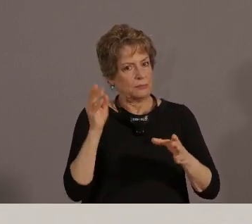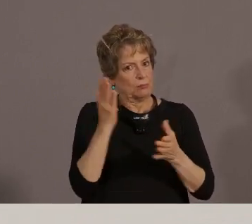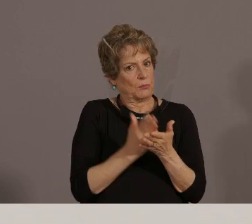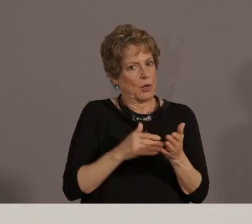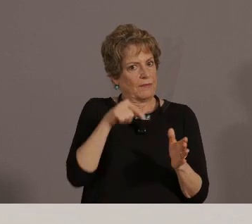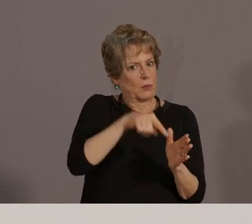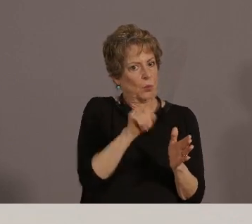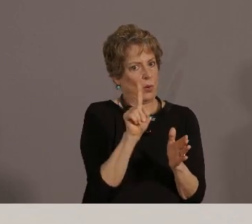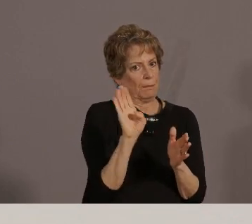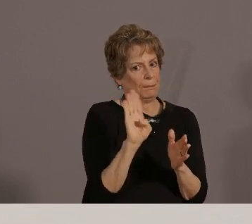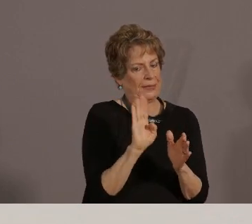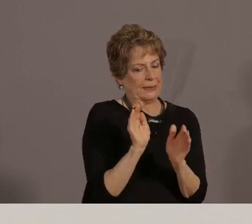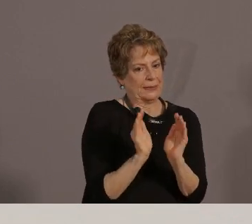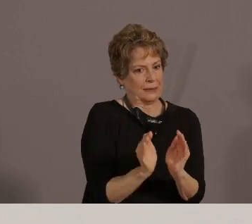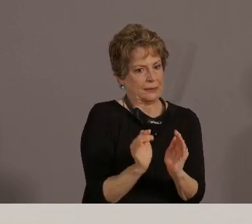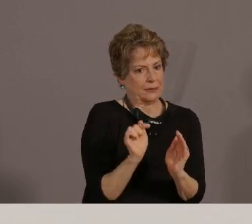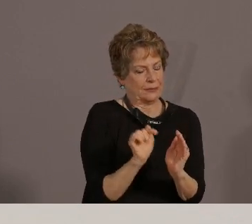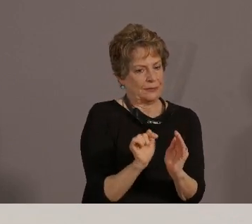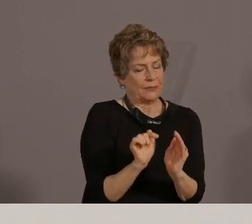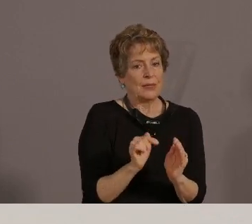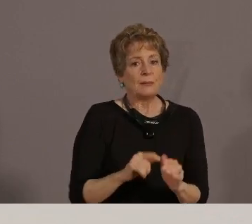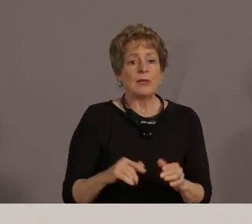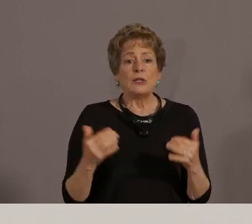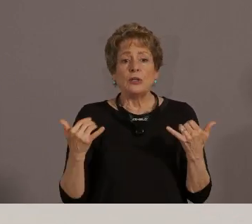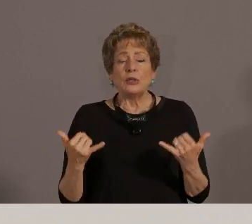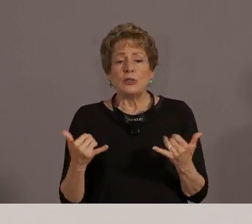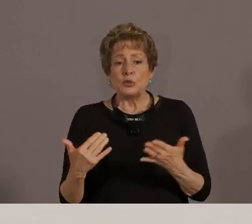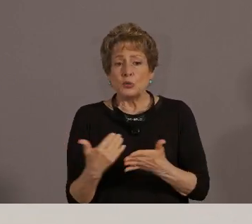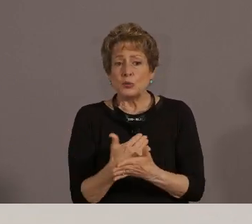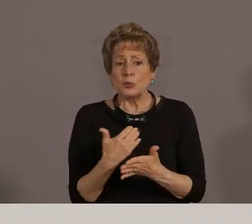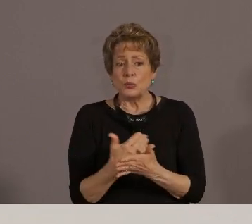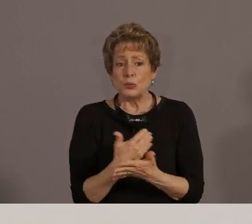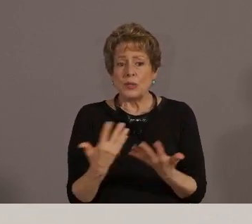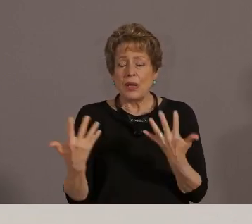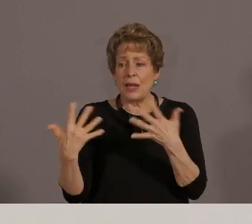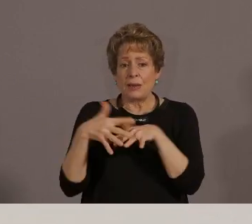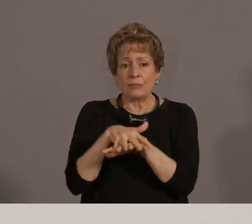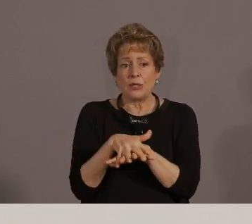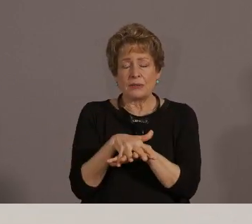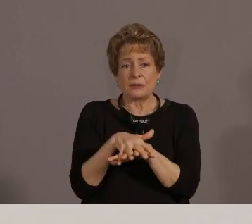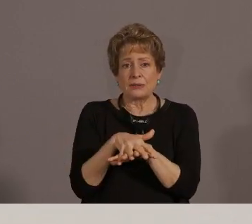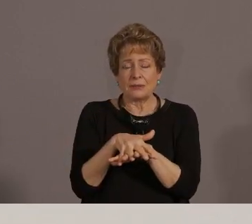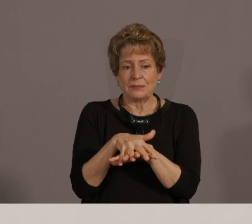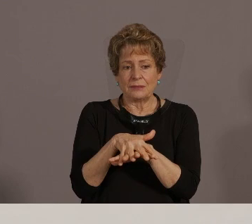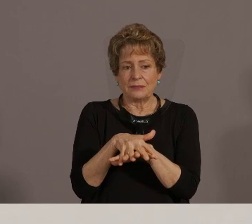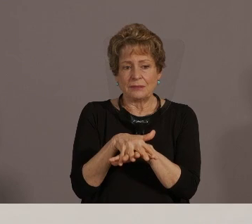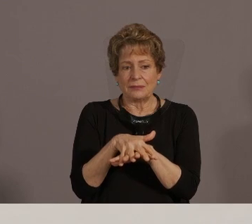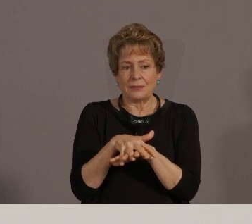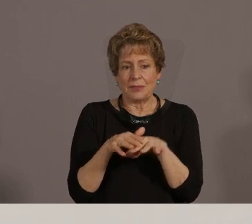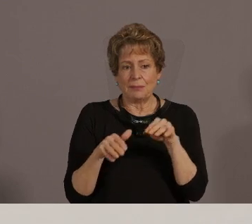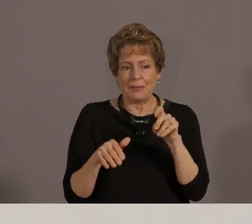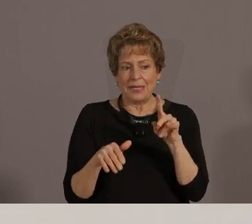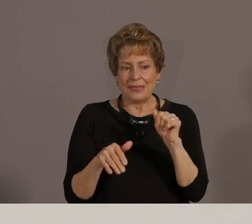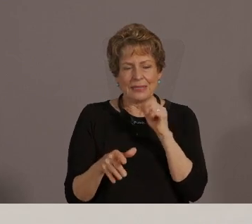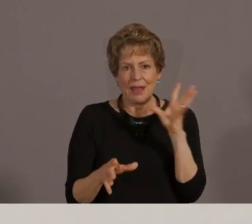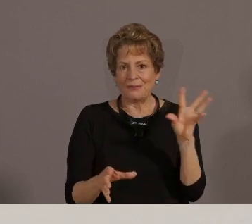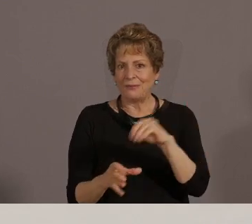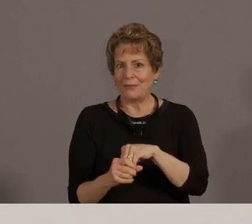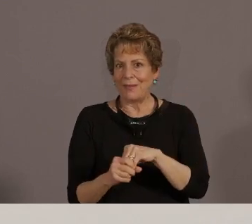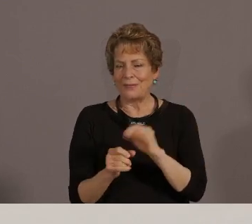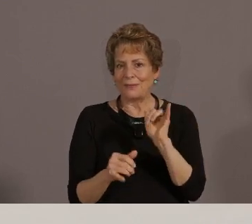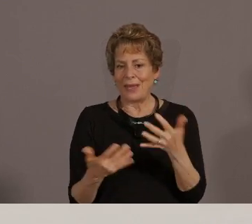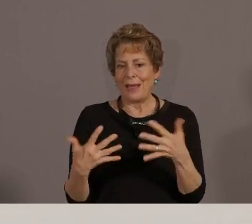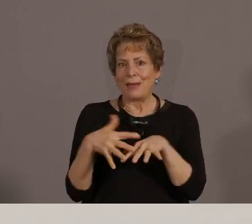With our current hybrid prioritization model, the media are not included in those 5 or 6